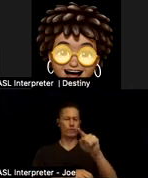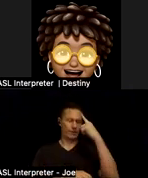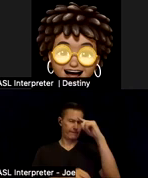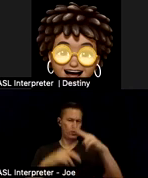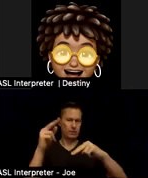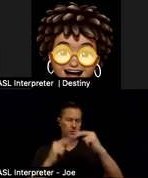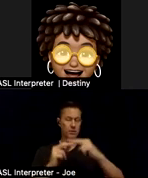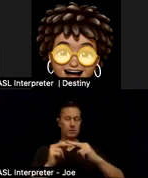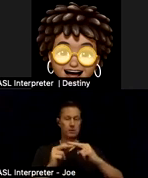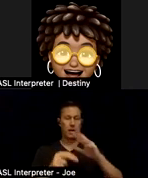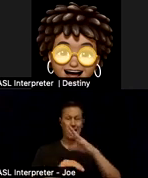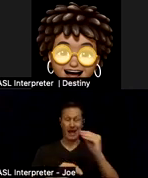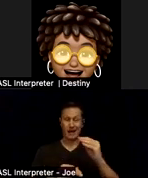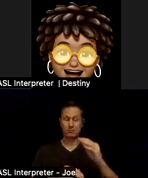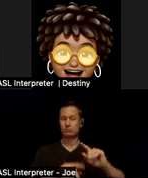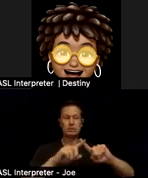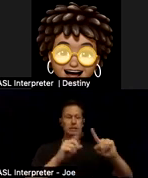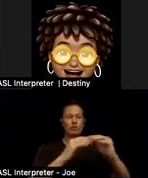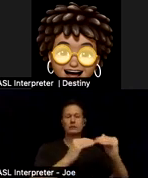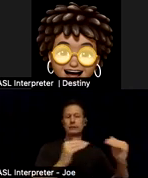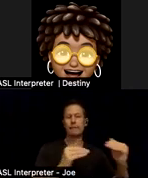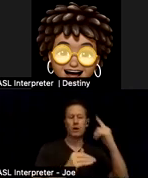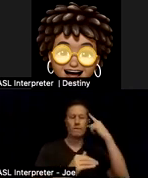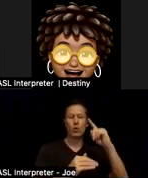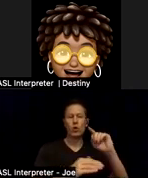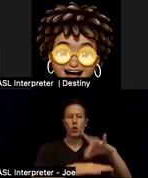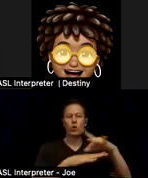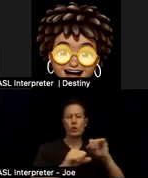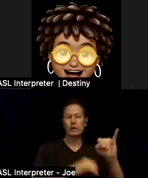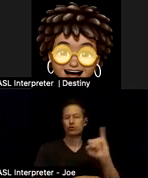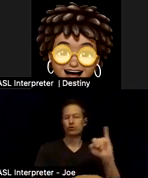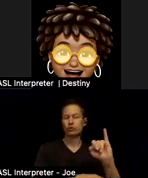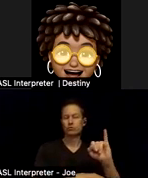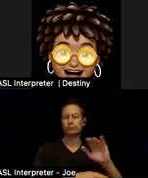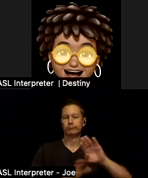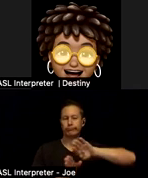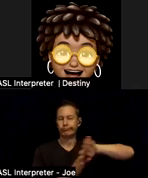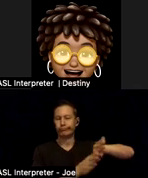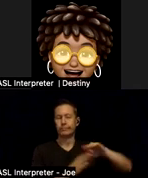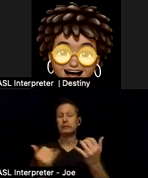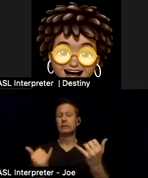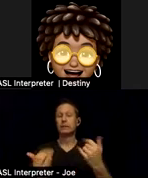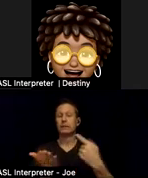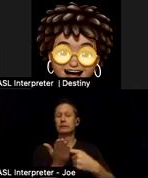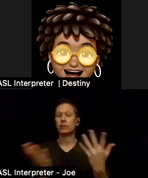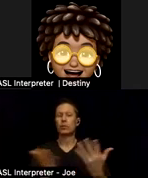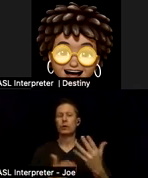insurance is covered in another step as well. But today we're going to discuss non-structural